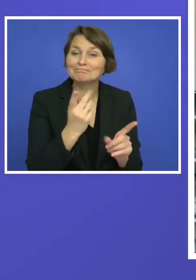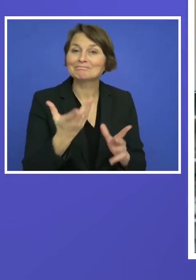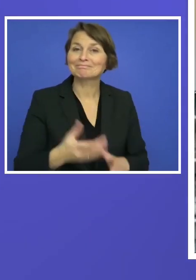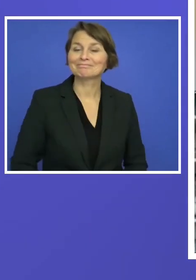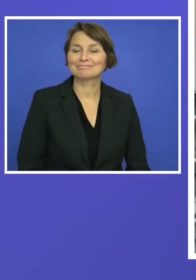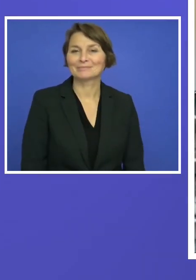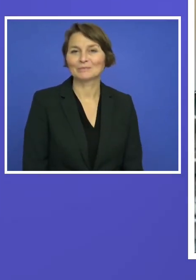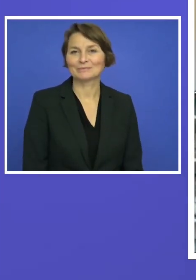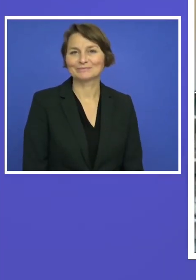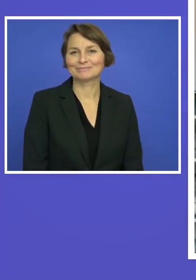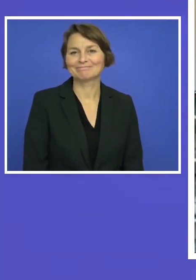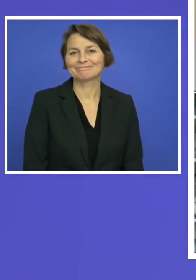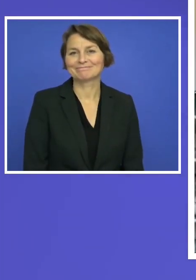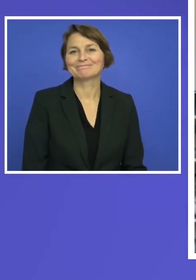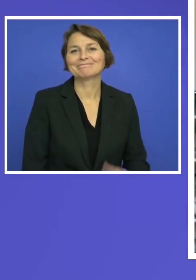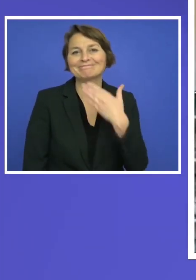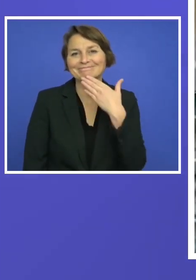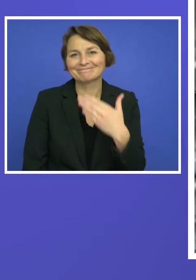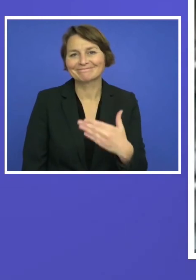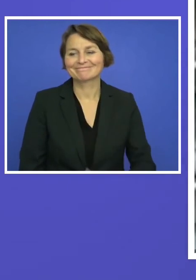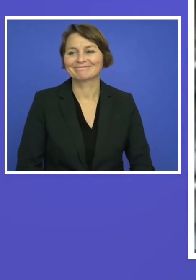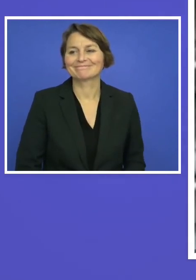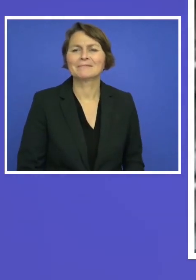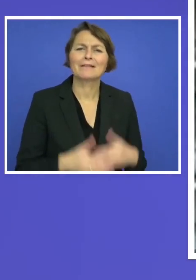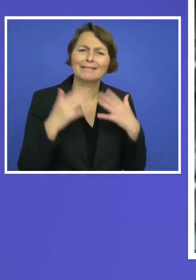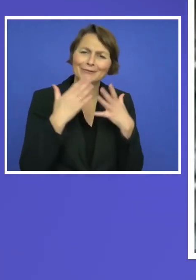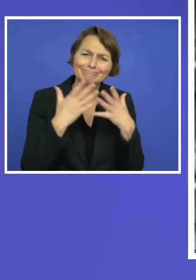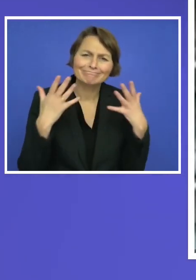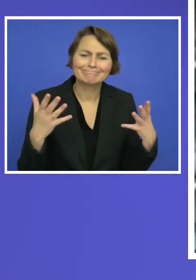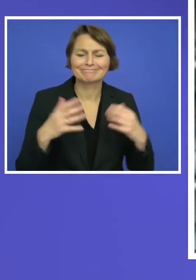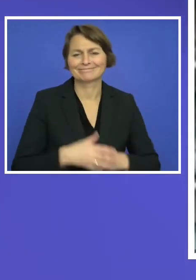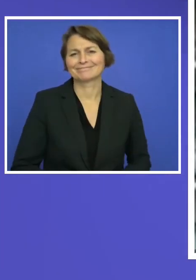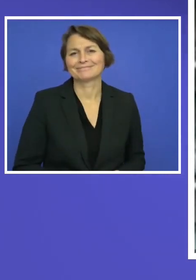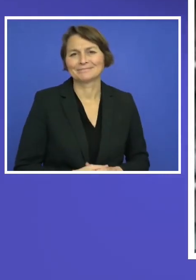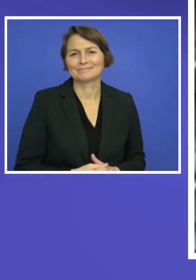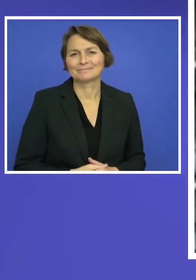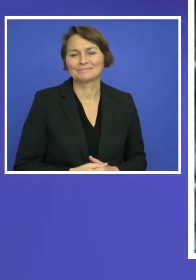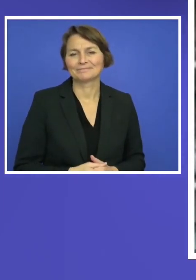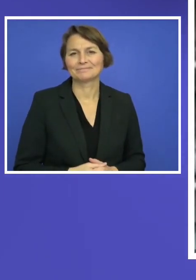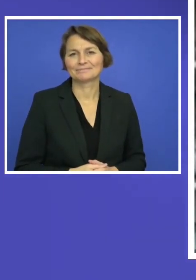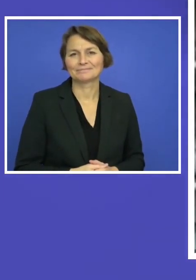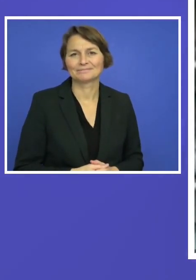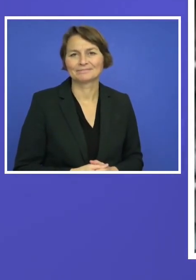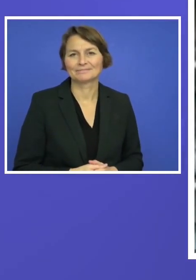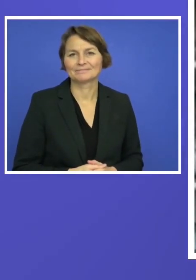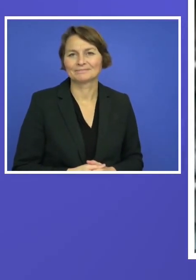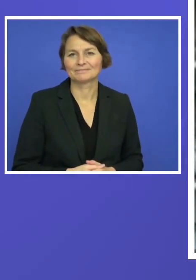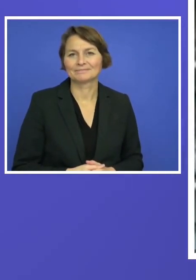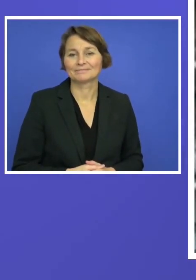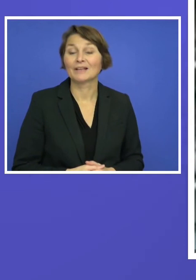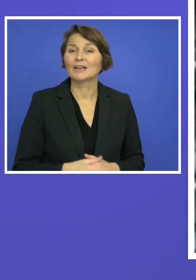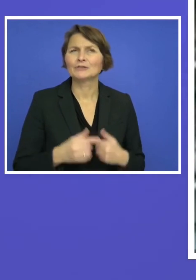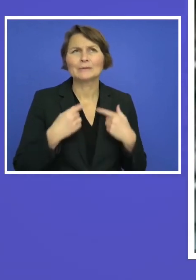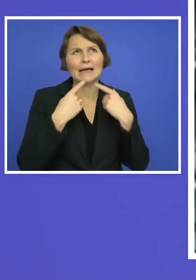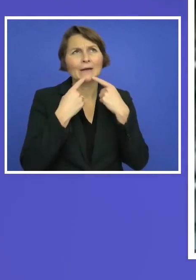Thank you. Thank you so much. How to pack the world into one sentence, but I